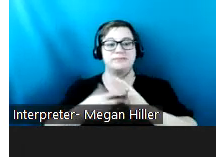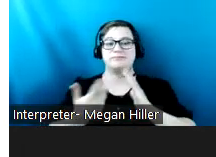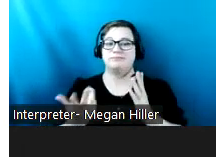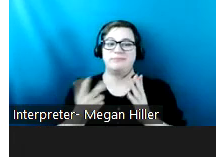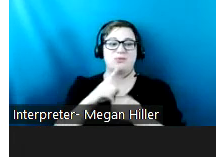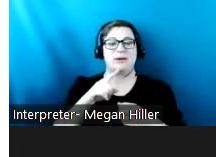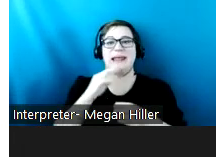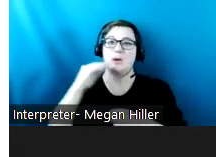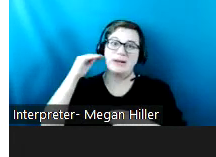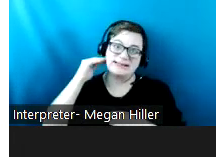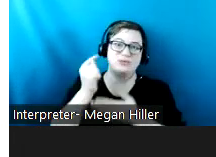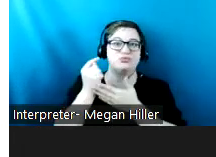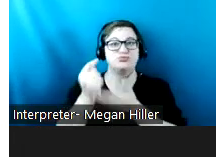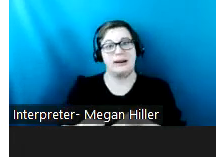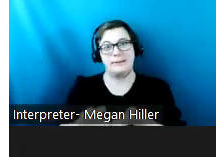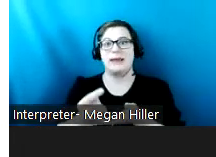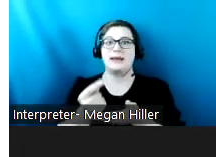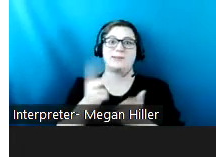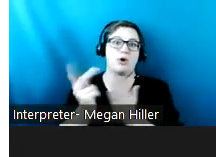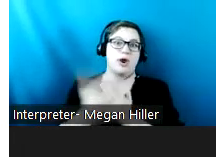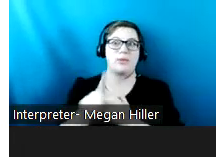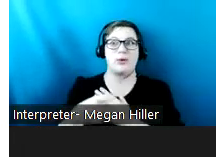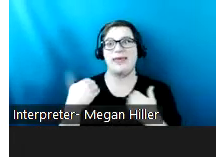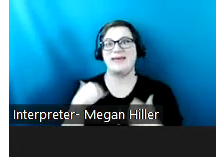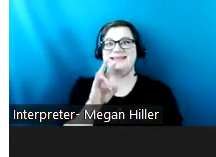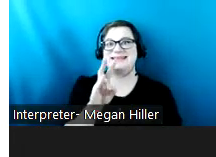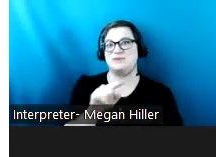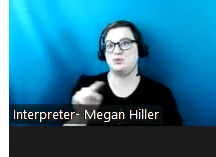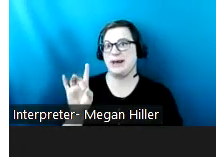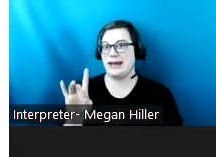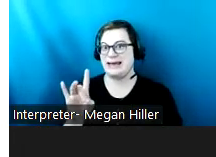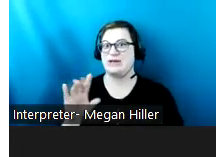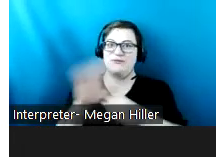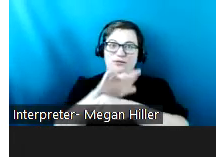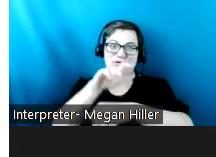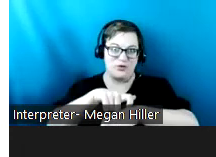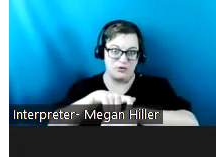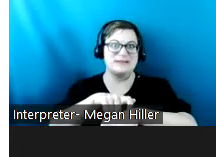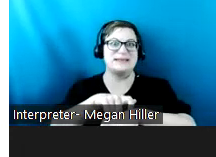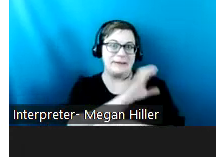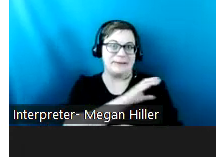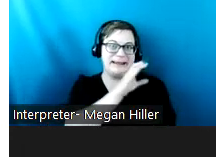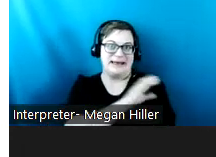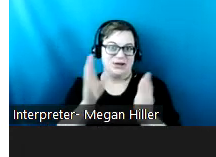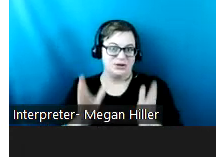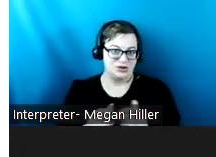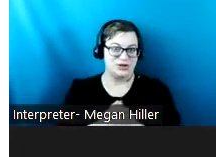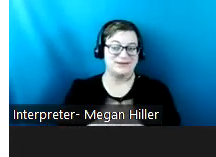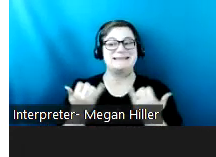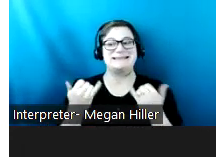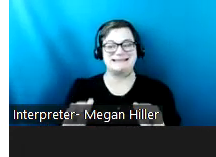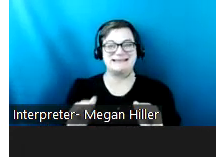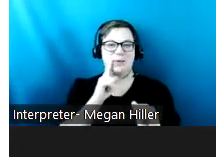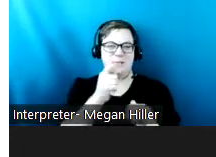residential treatment program that maybe only has 7 or 8 full-time equivalent clinicians. They would still fall under